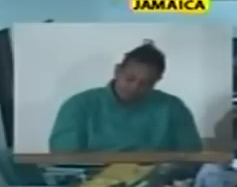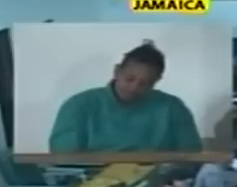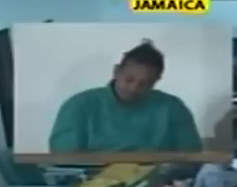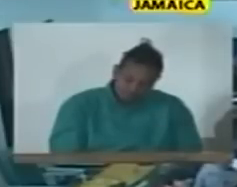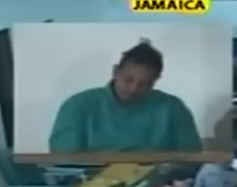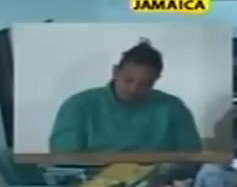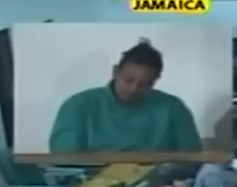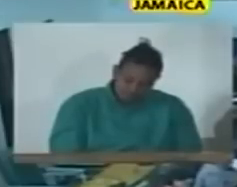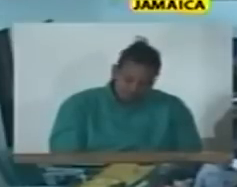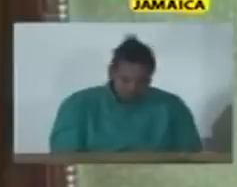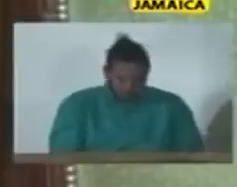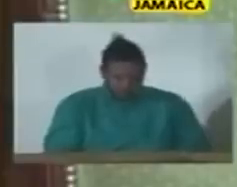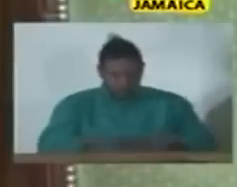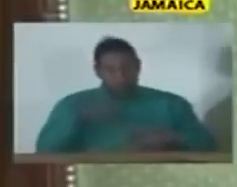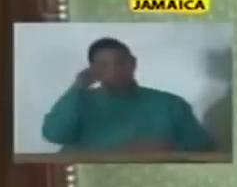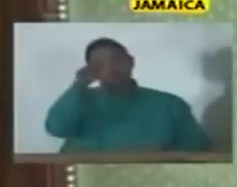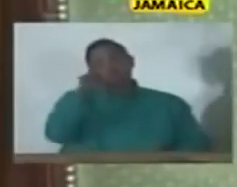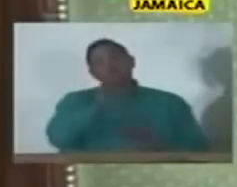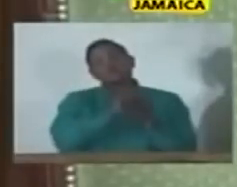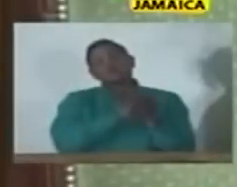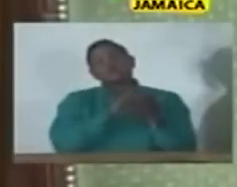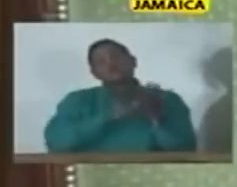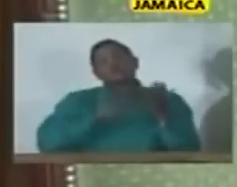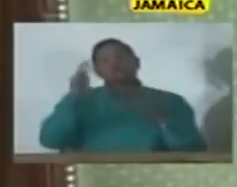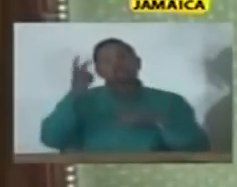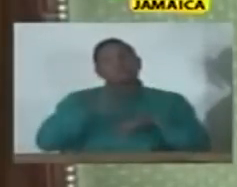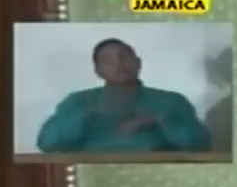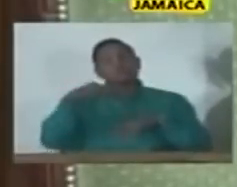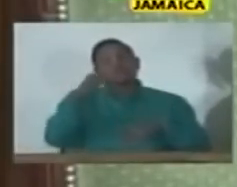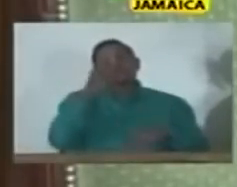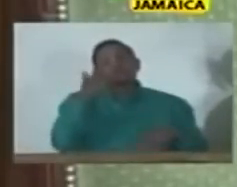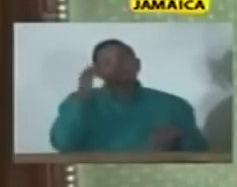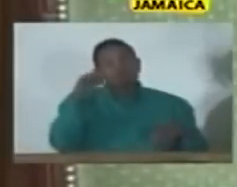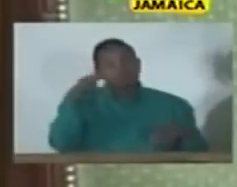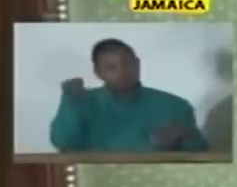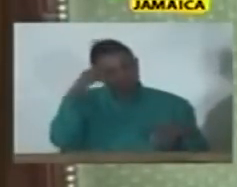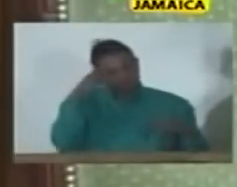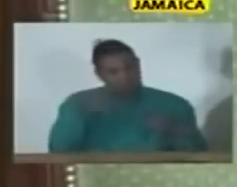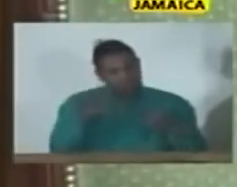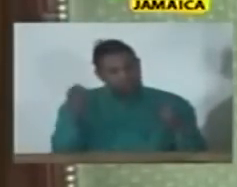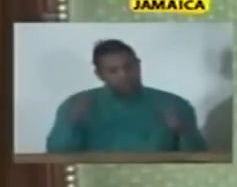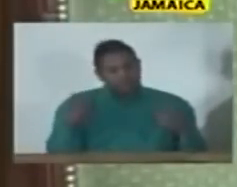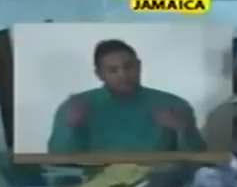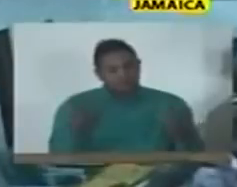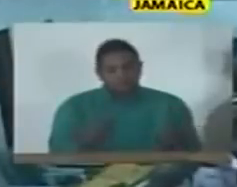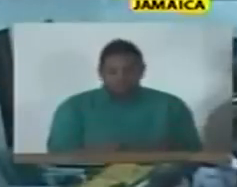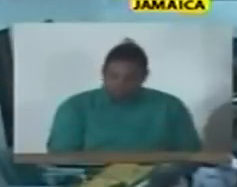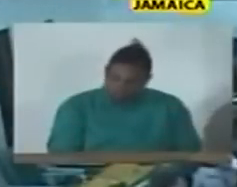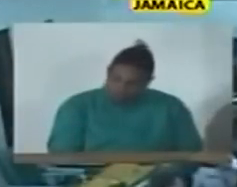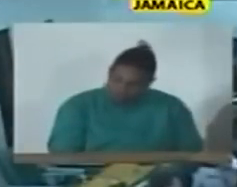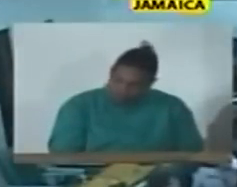The question is that the bill be read for a second time. Those in favor? Against? Madam Clerk?